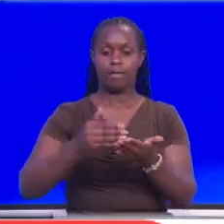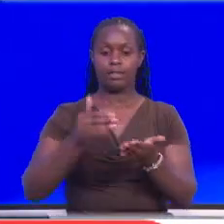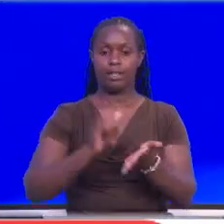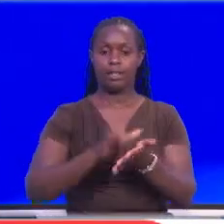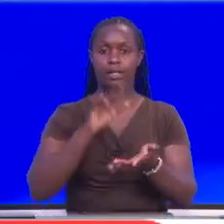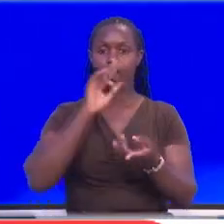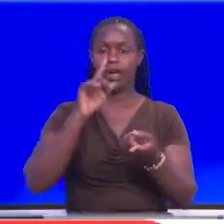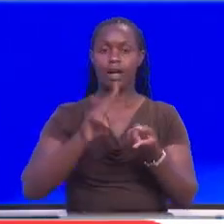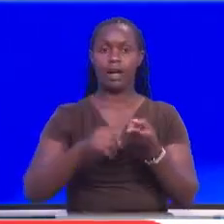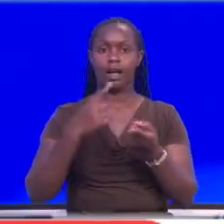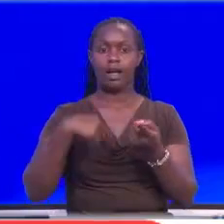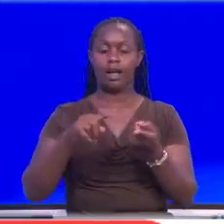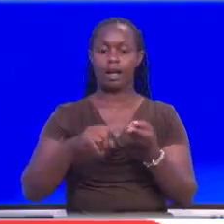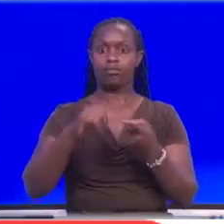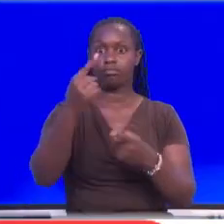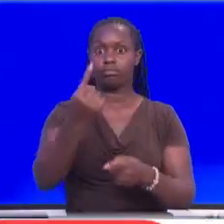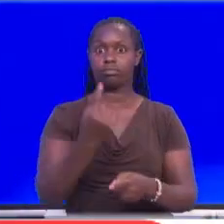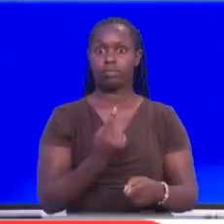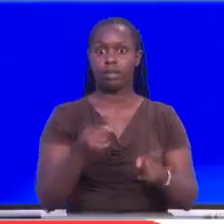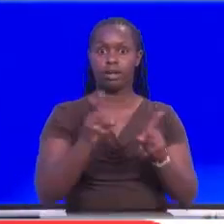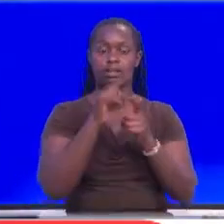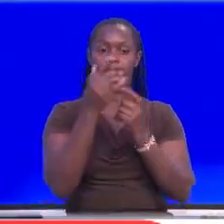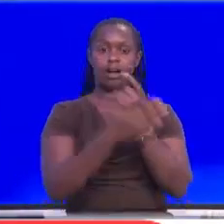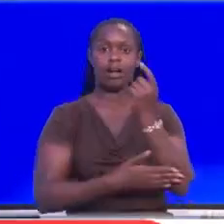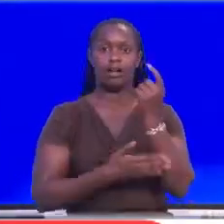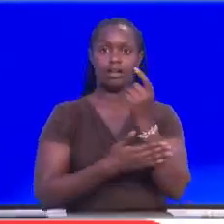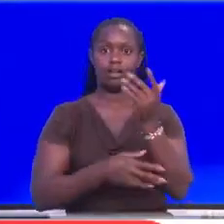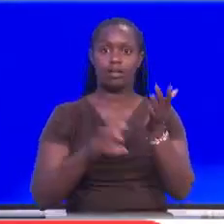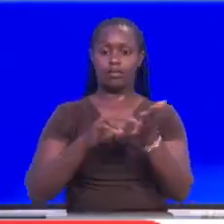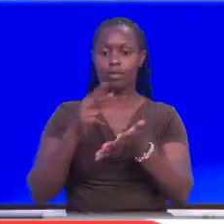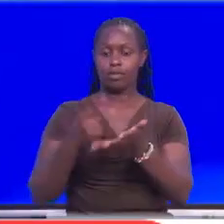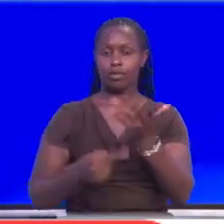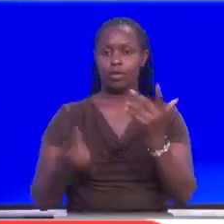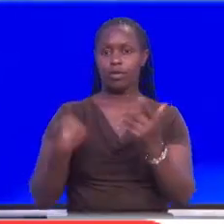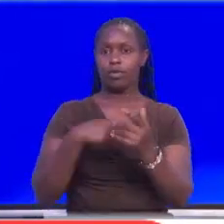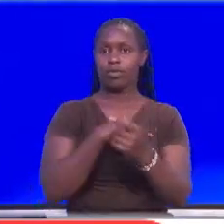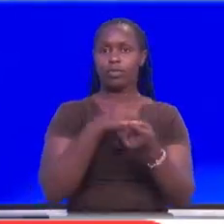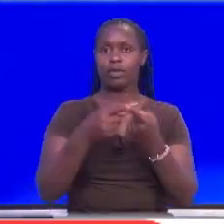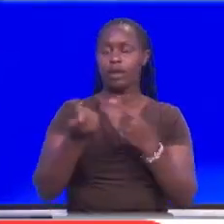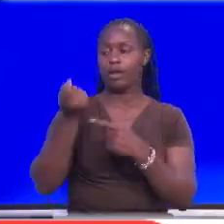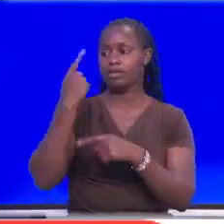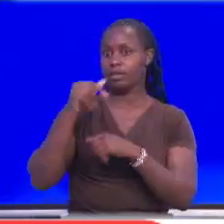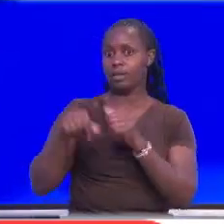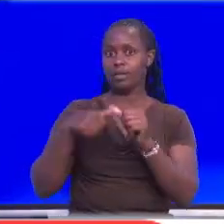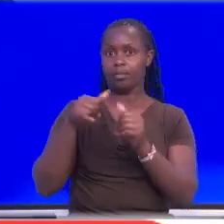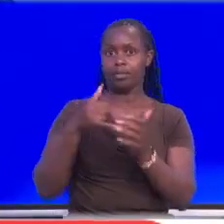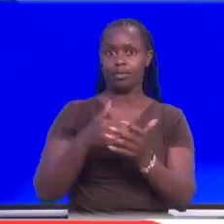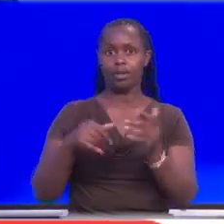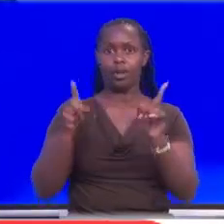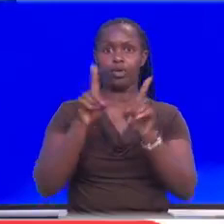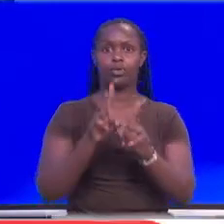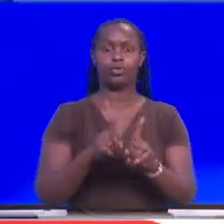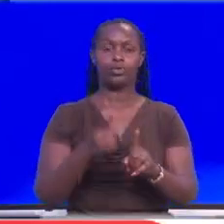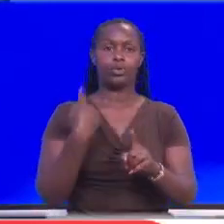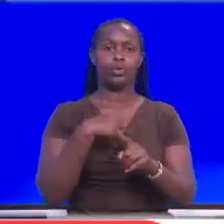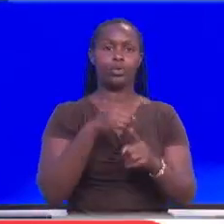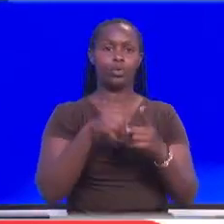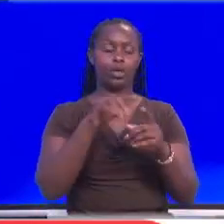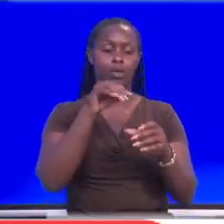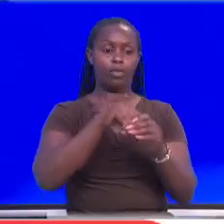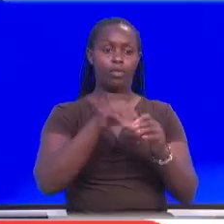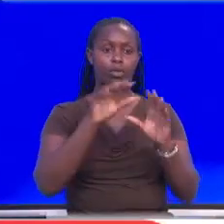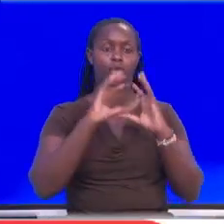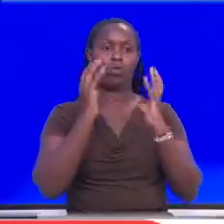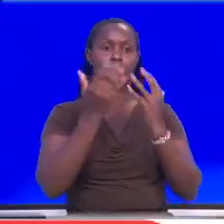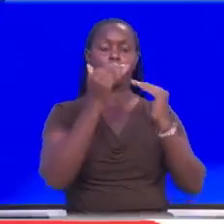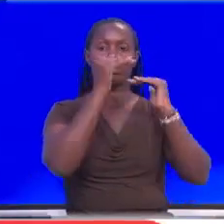the country. That means we're very well positioned. I think we're understanding about it. I think we are putting in proper structures and governance